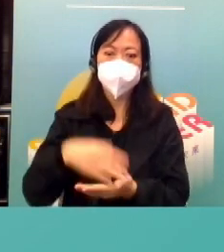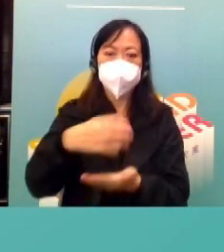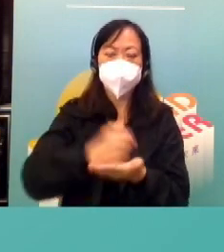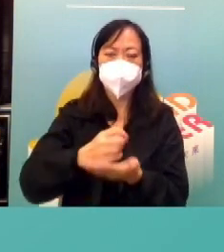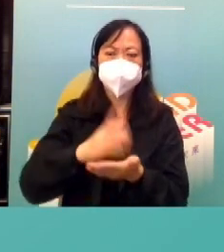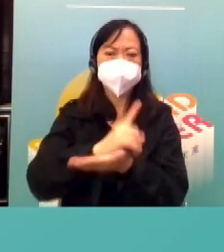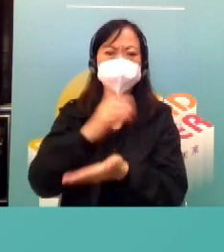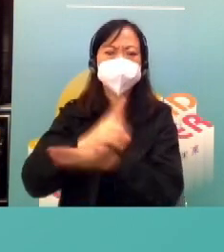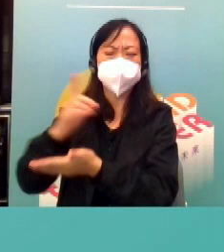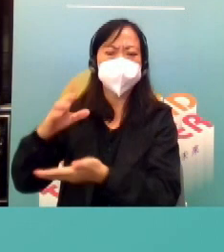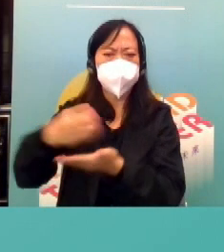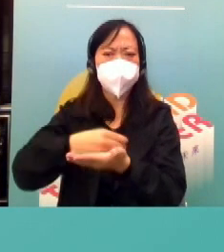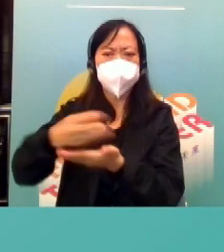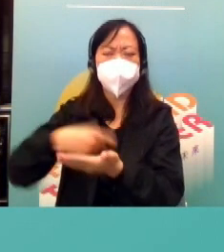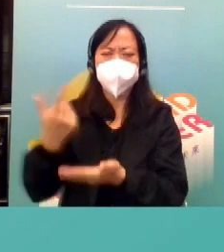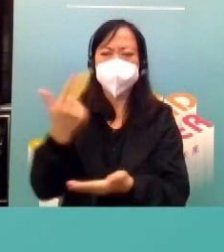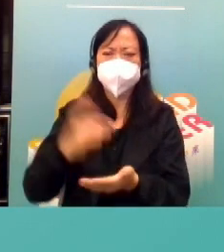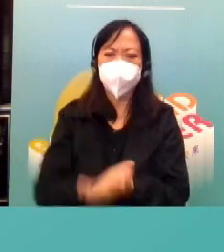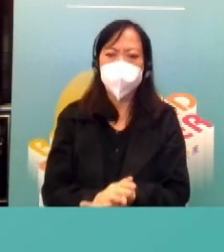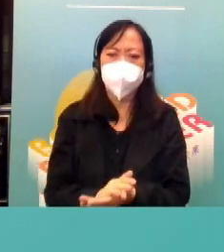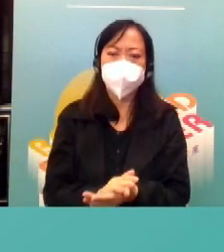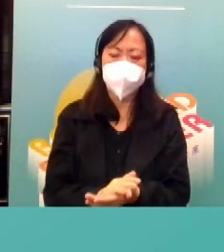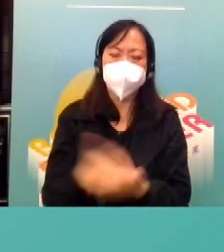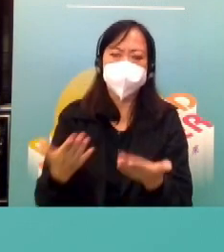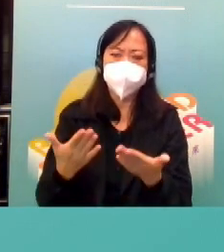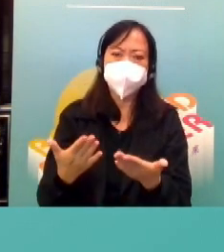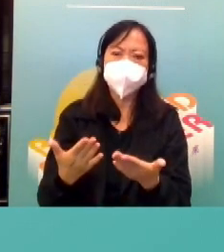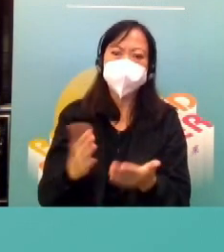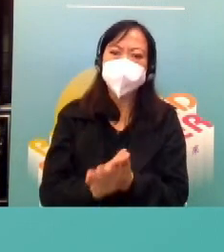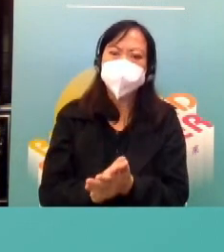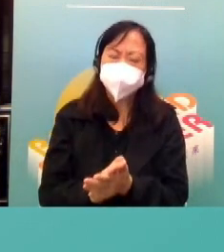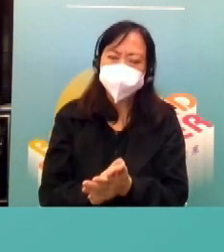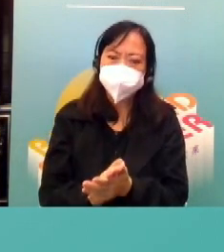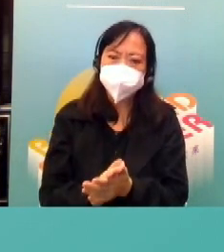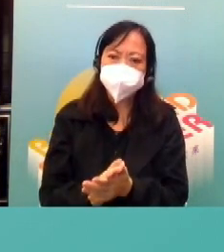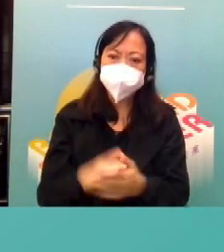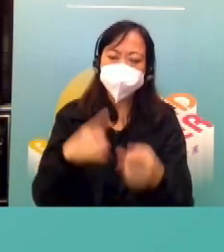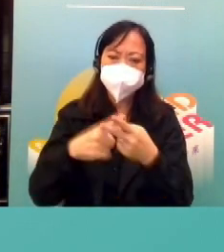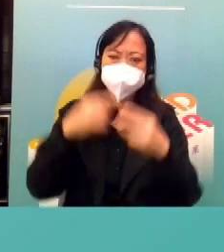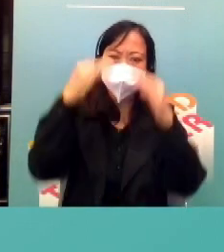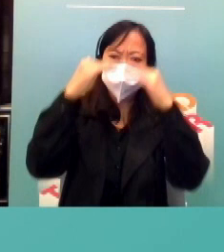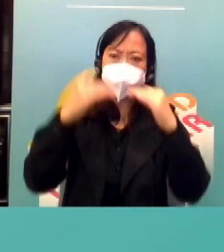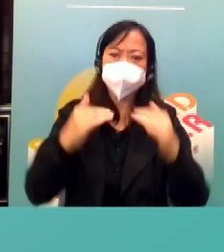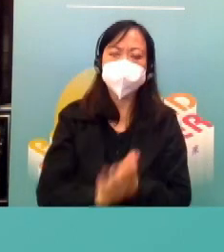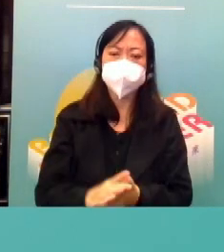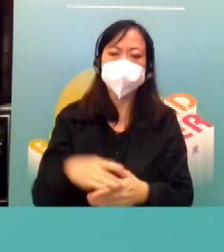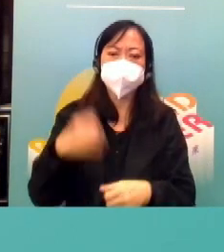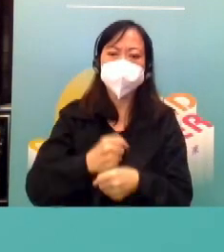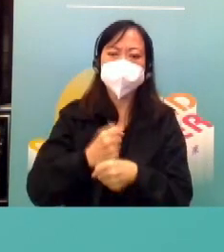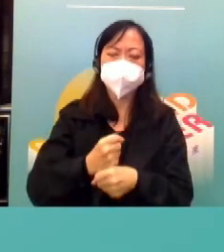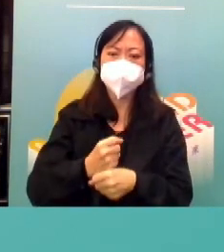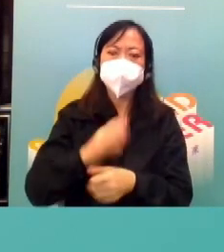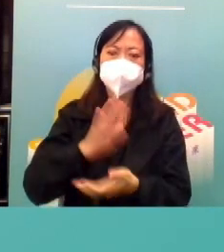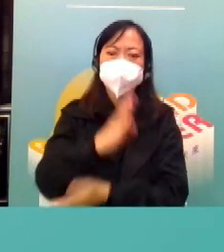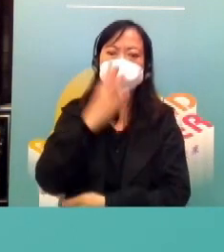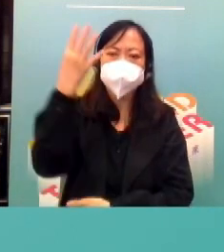world. We've now we own the business for about 4.5 years. And over the course of our